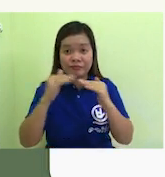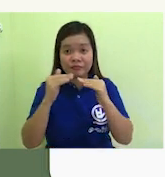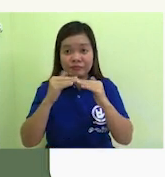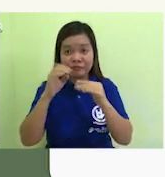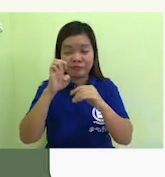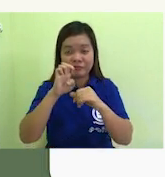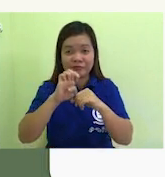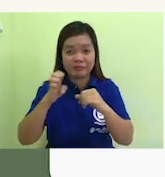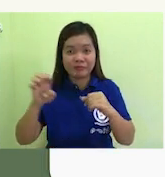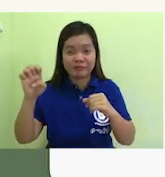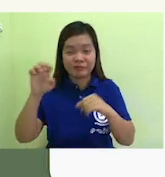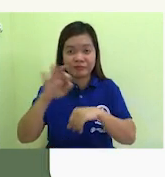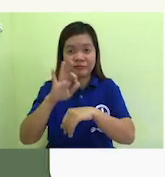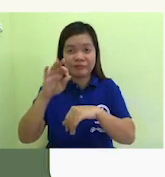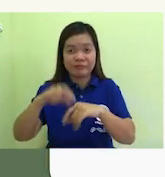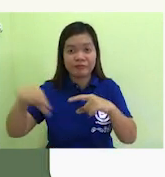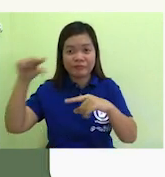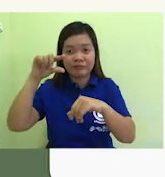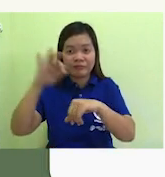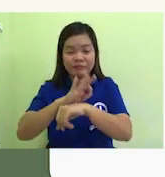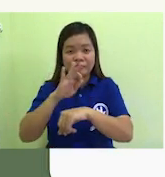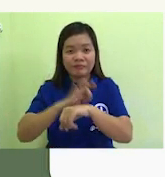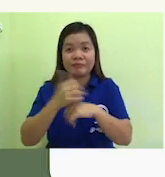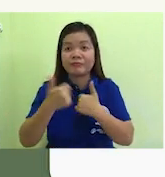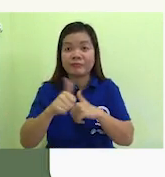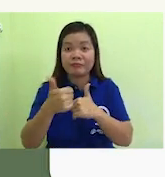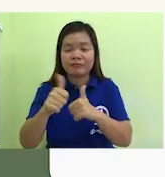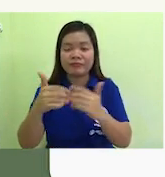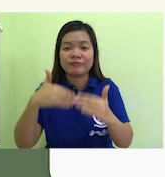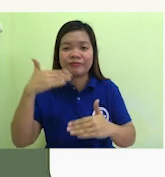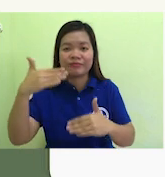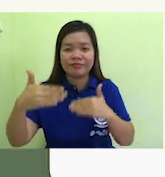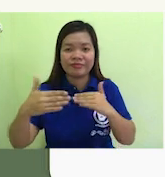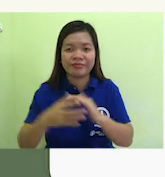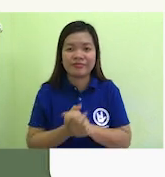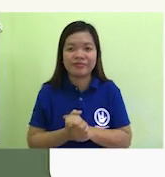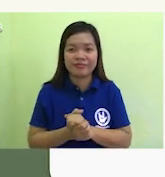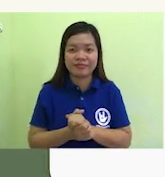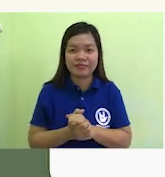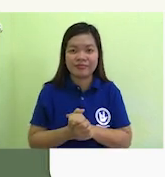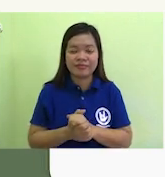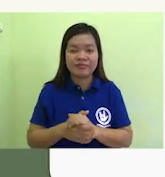To find the equation of the quadratic function, let us follow the steps.